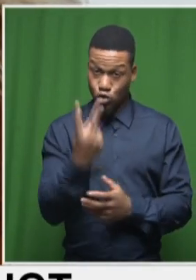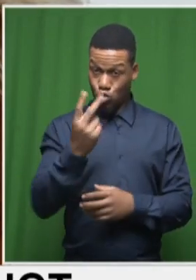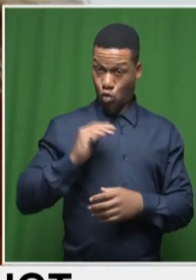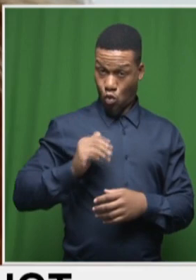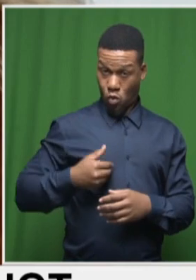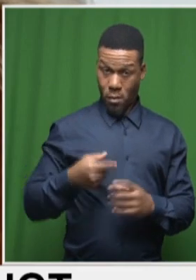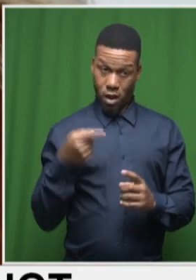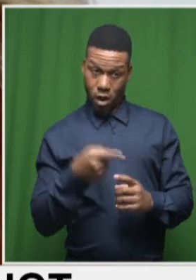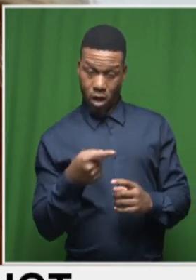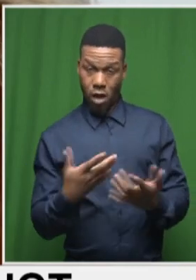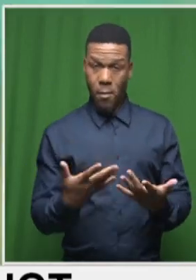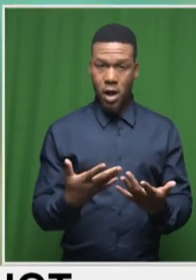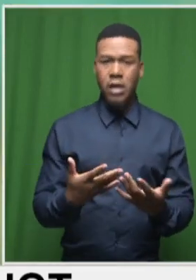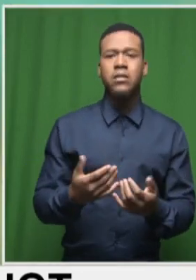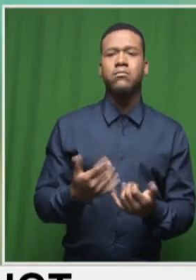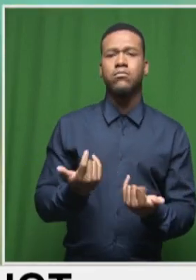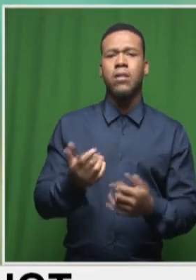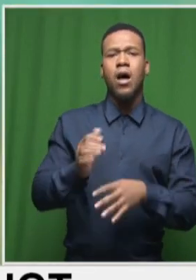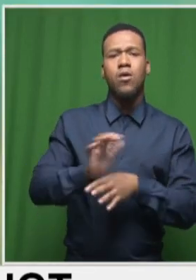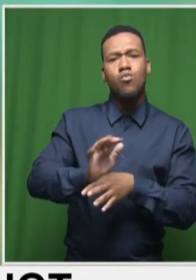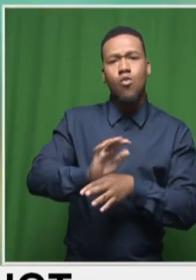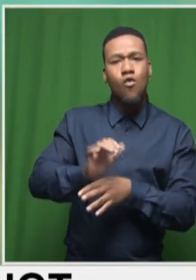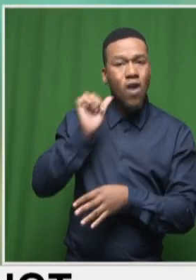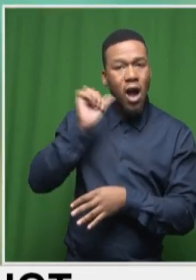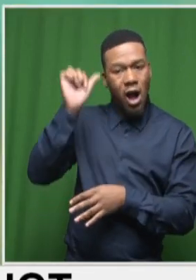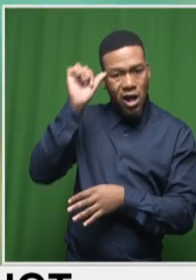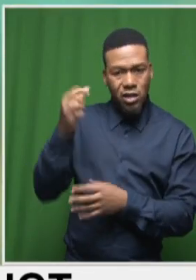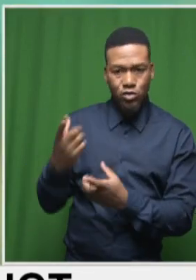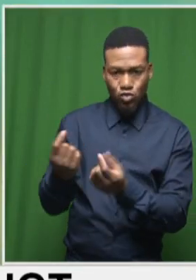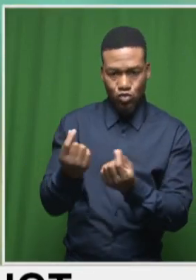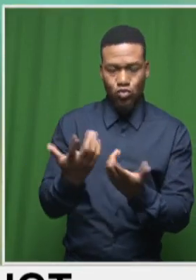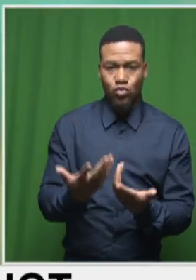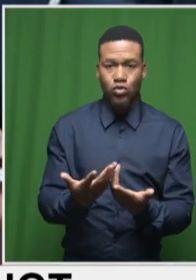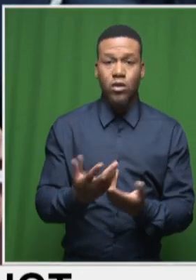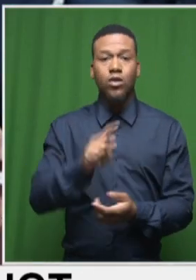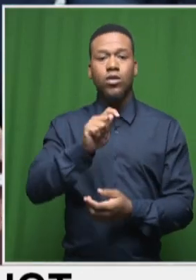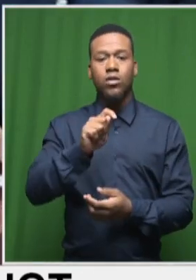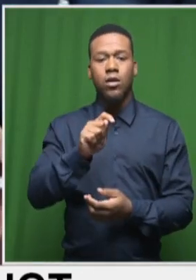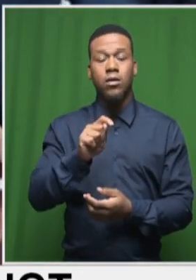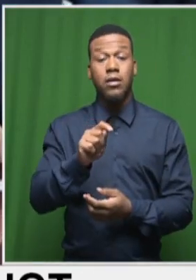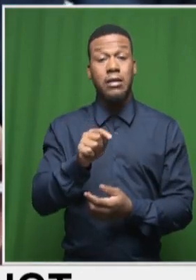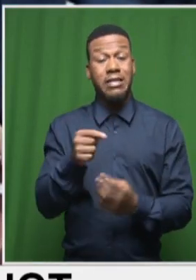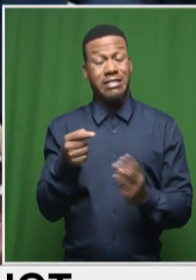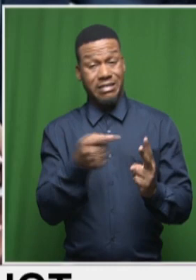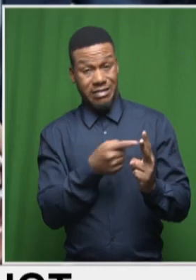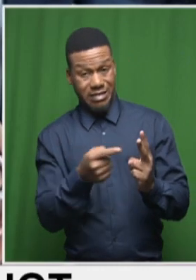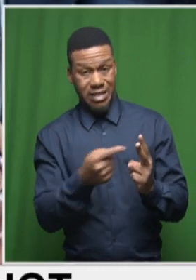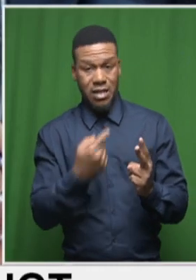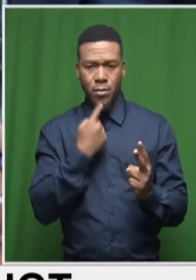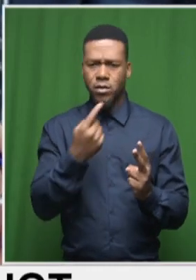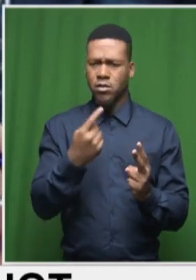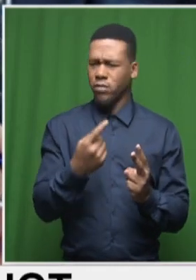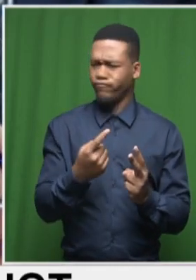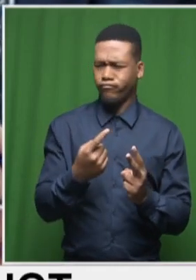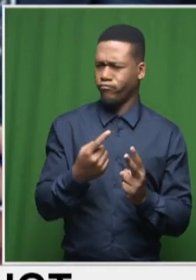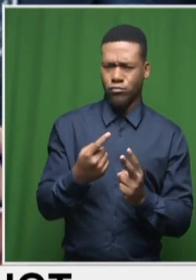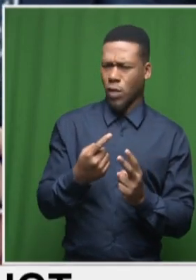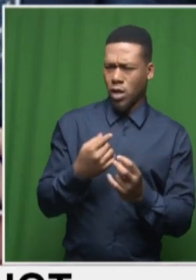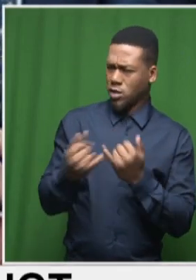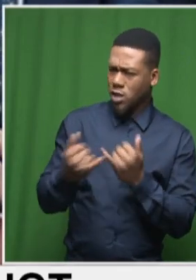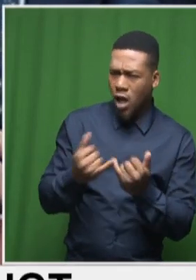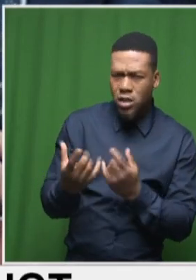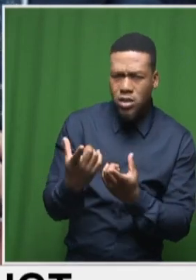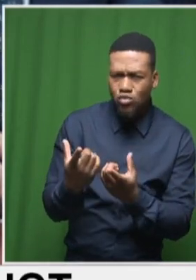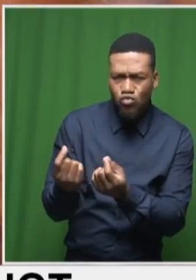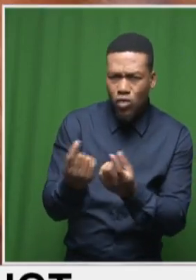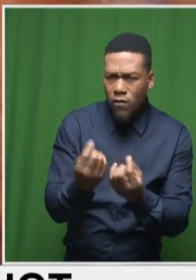film actress Stormy Daniels and former Playboy model Karen McDougal. Trump has denied having had sexual relationships